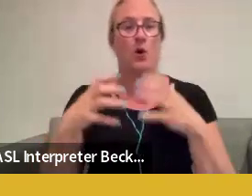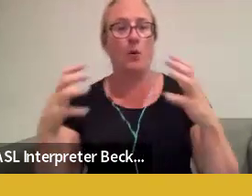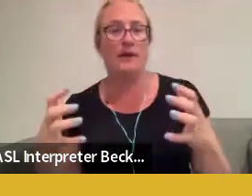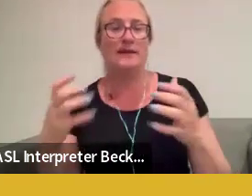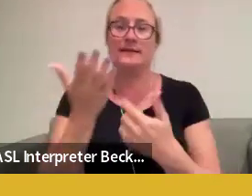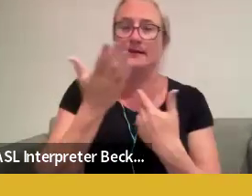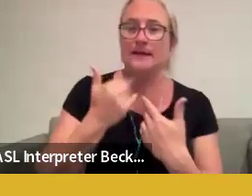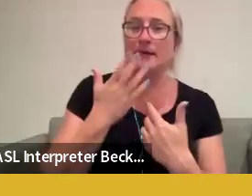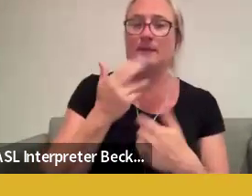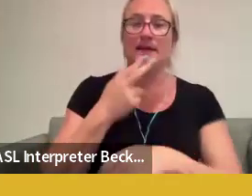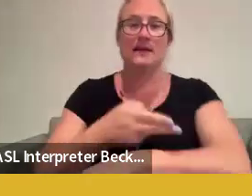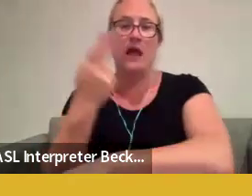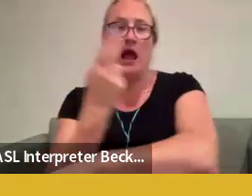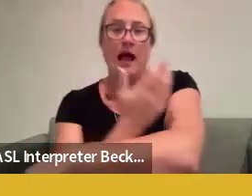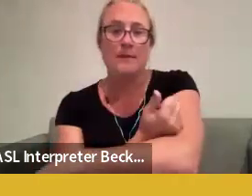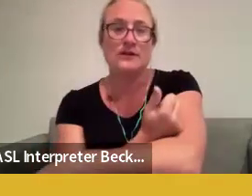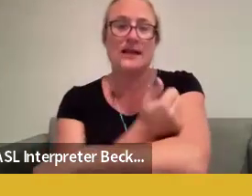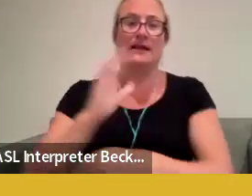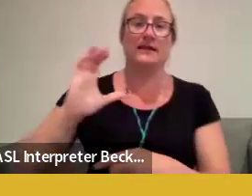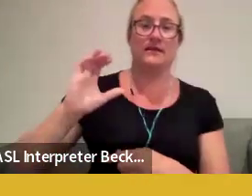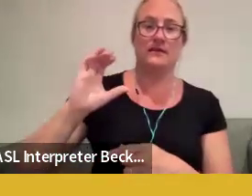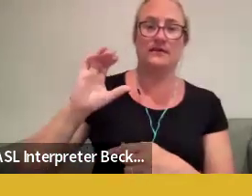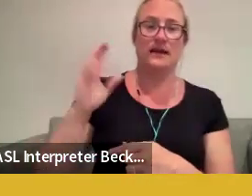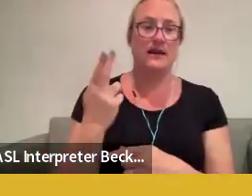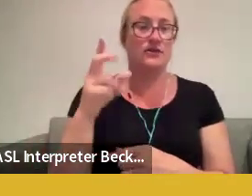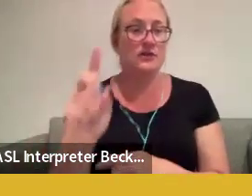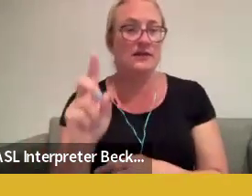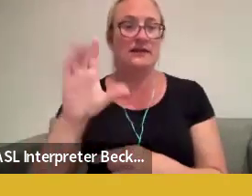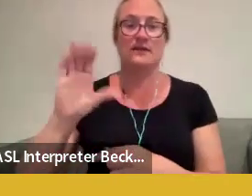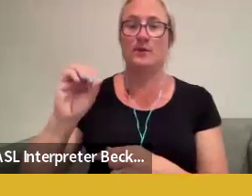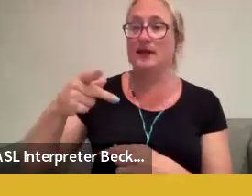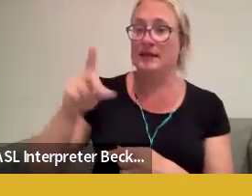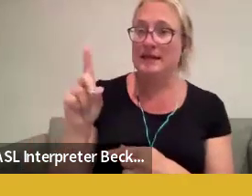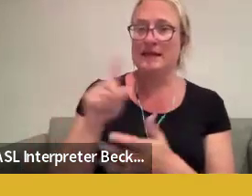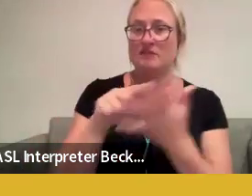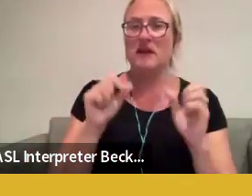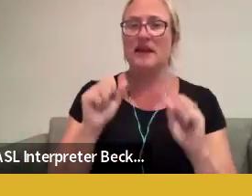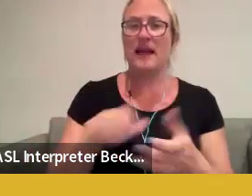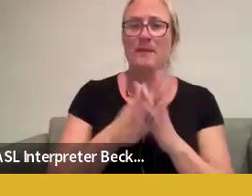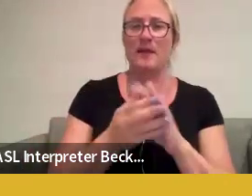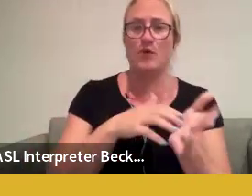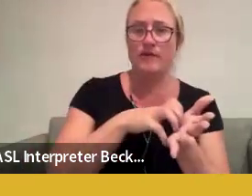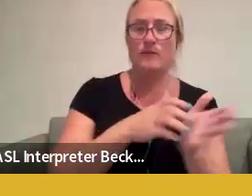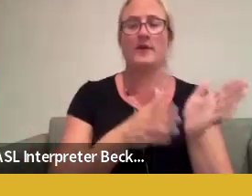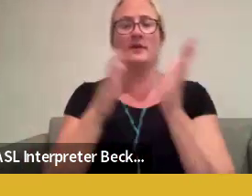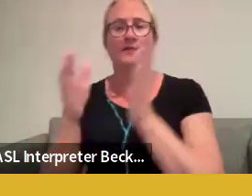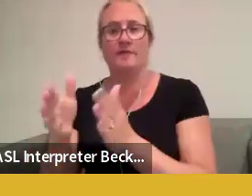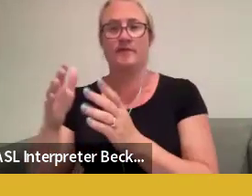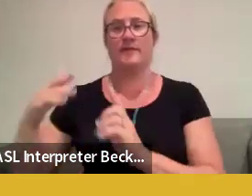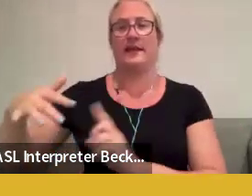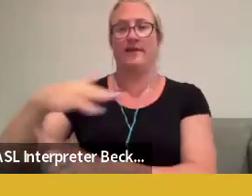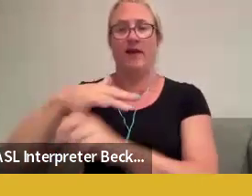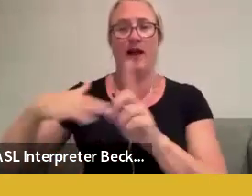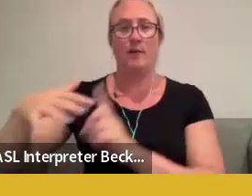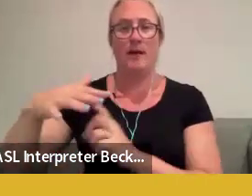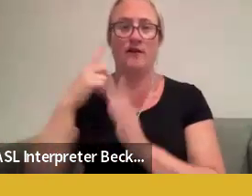COPD. These are factors that might make people more vulnerable to the heat. And we look at environmental exposures. So this includes